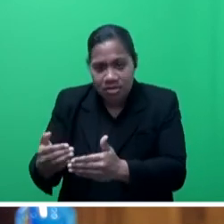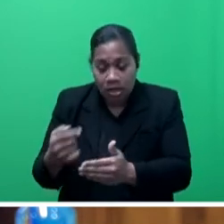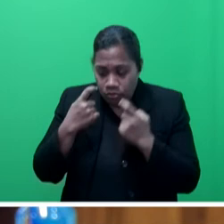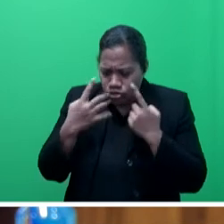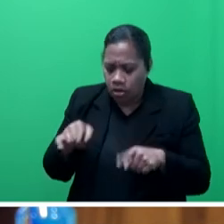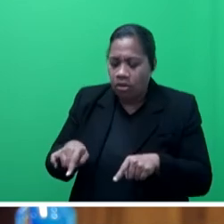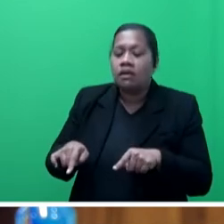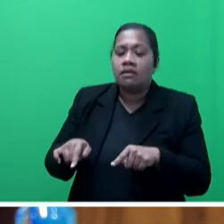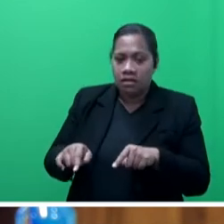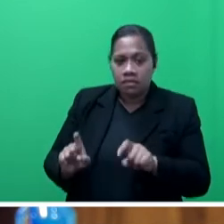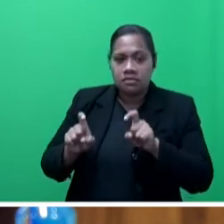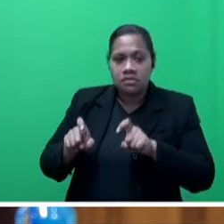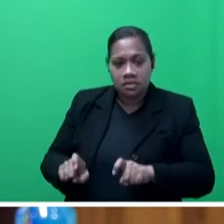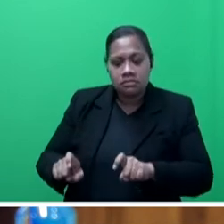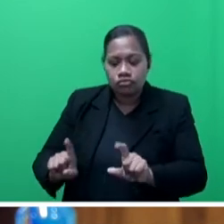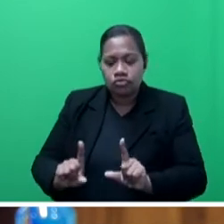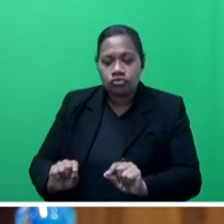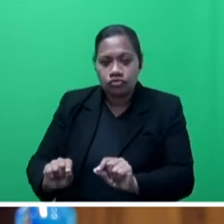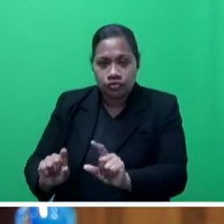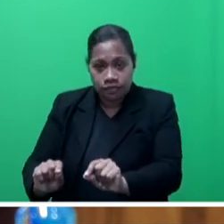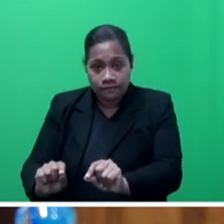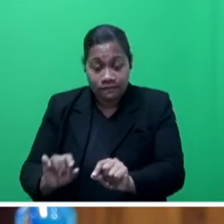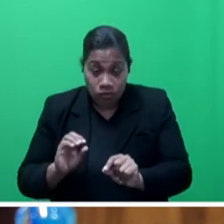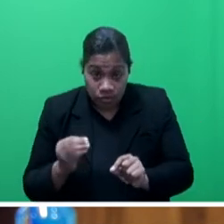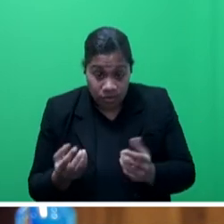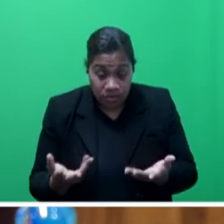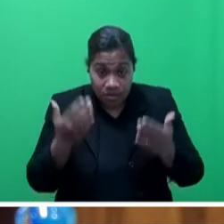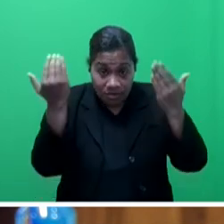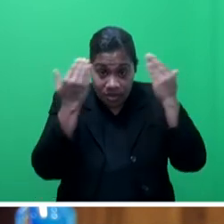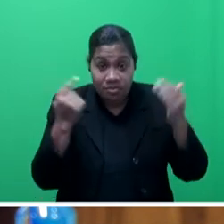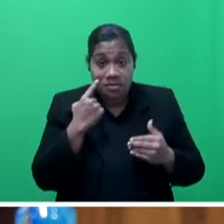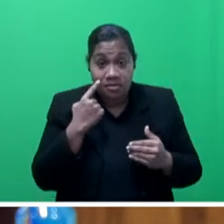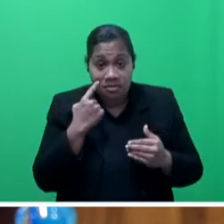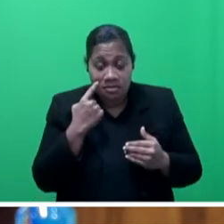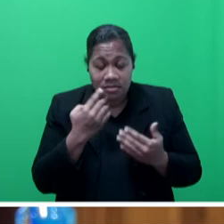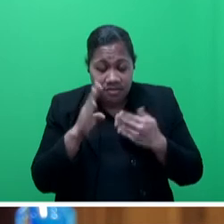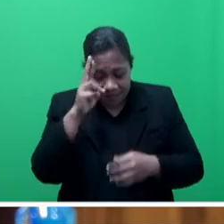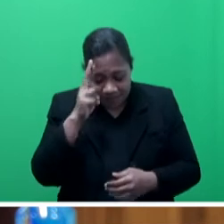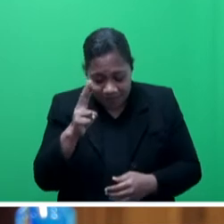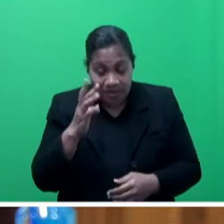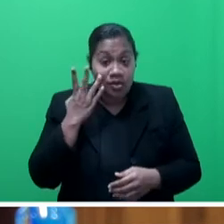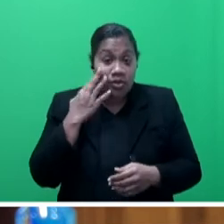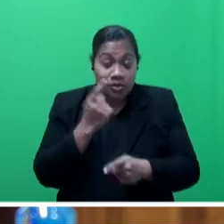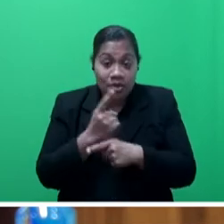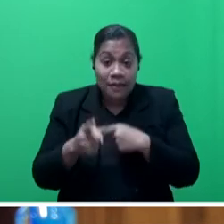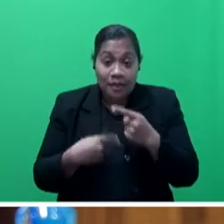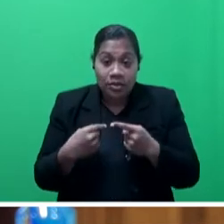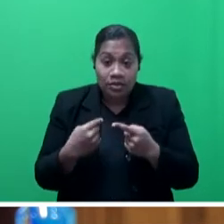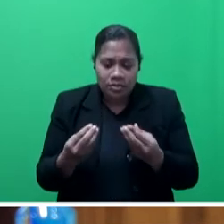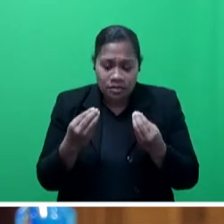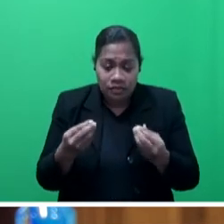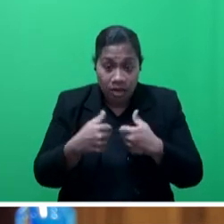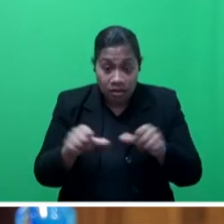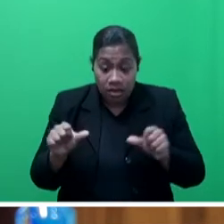Speaker said, in nominal terms, when you're talking about the value of agriculture, at the moment it's $1.5 billion.